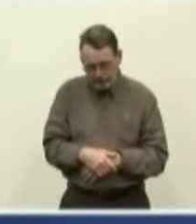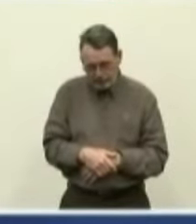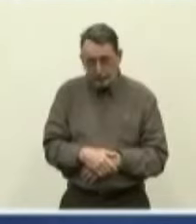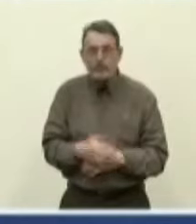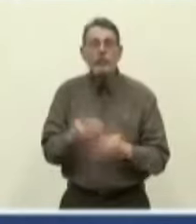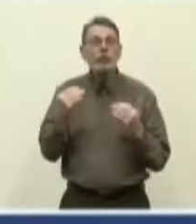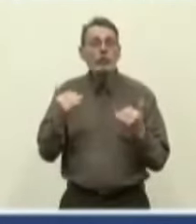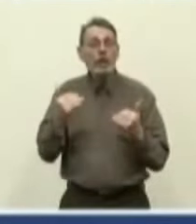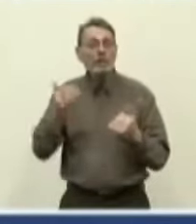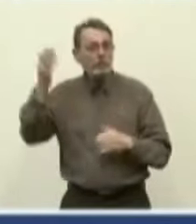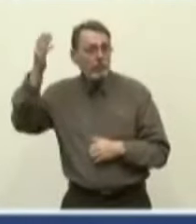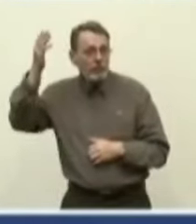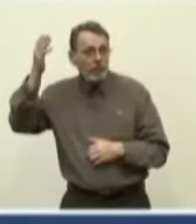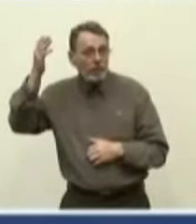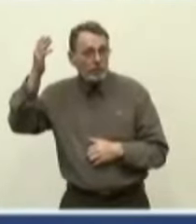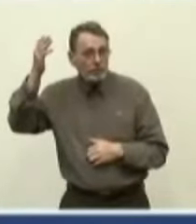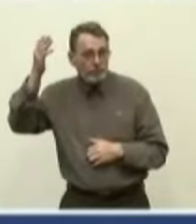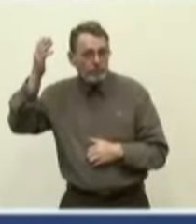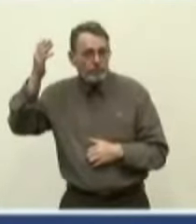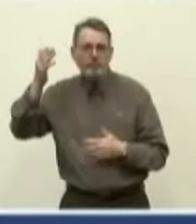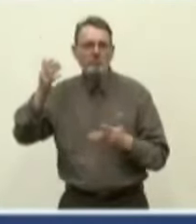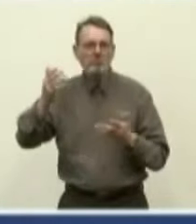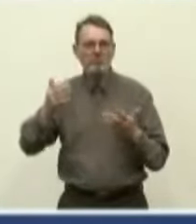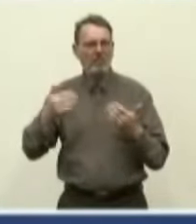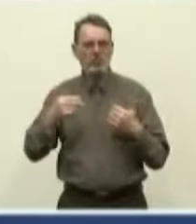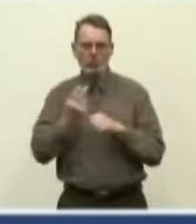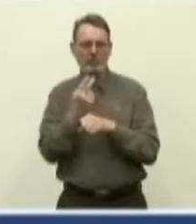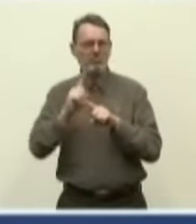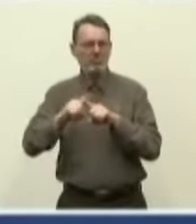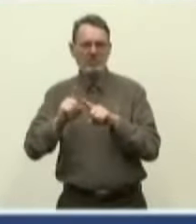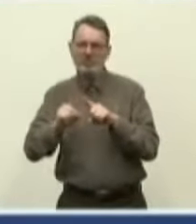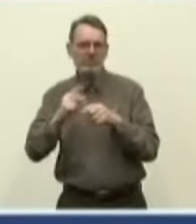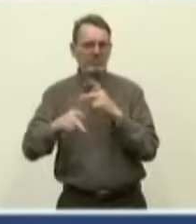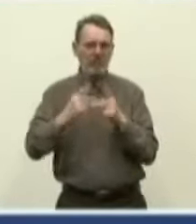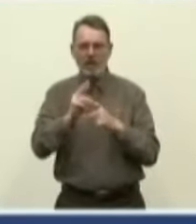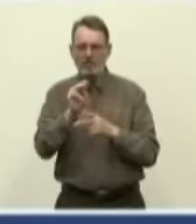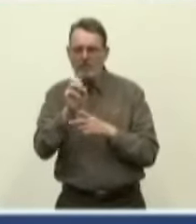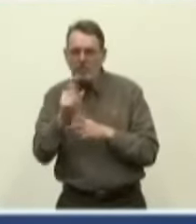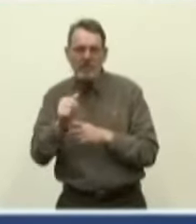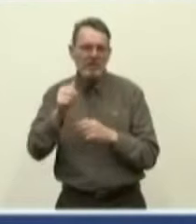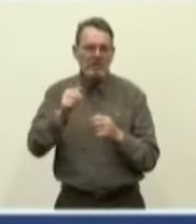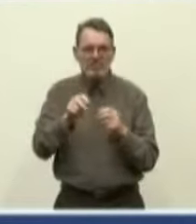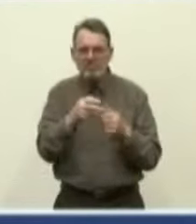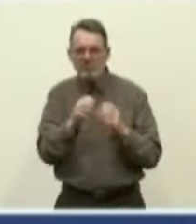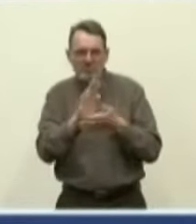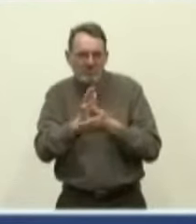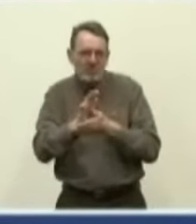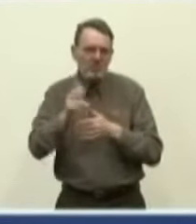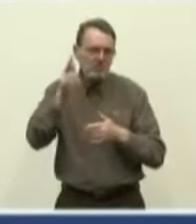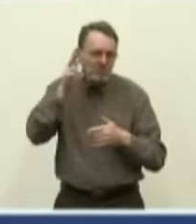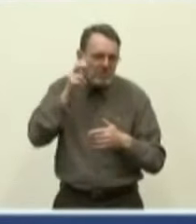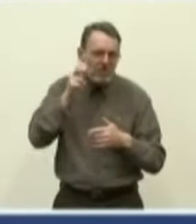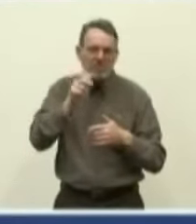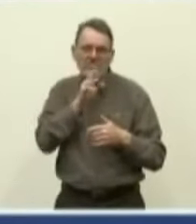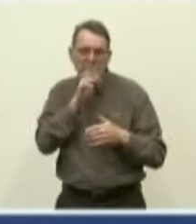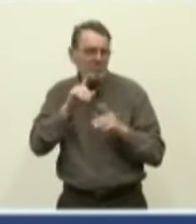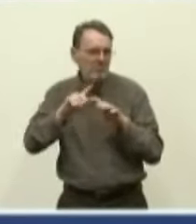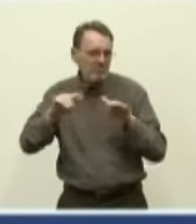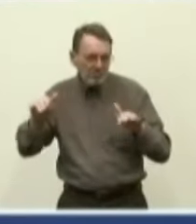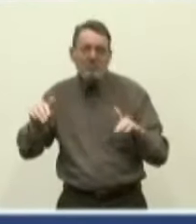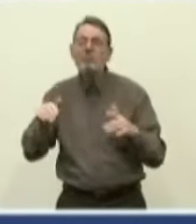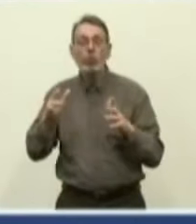Today's presentation is provided in a multimedia format. In an effort to provide a transparent and comprehensive perspective of this